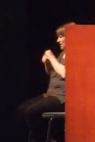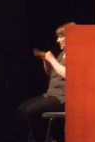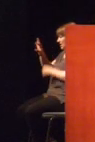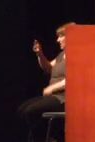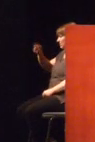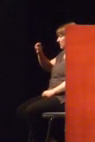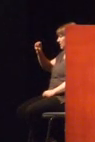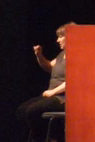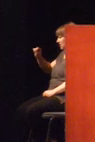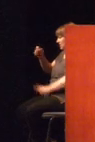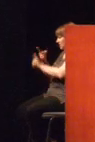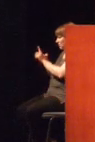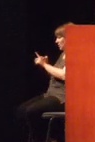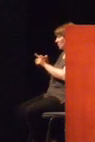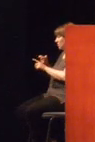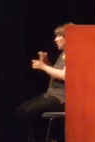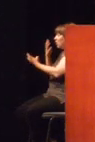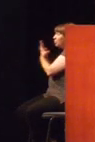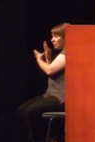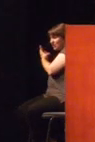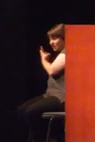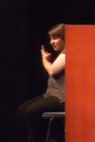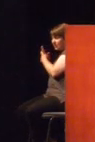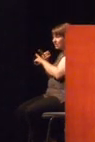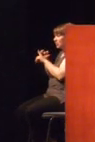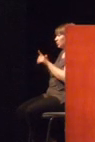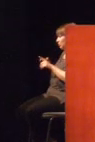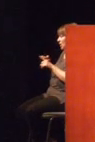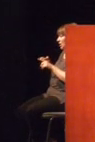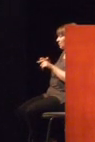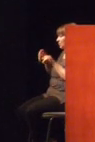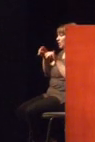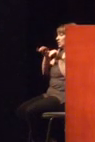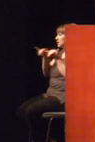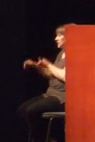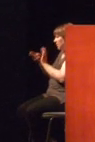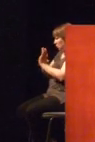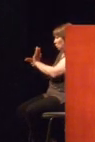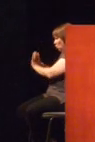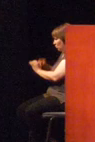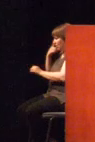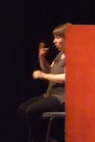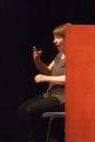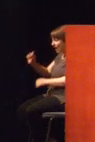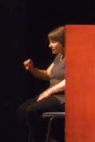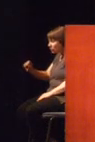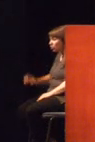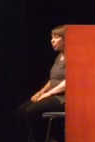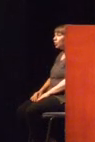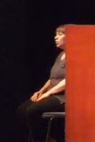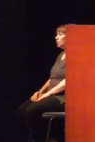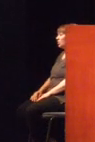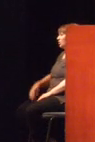new initiatives, so our work at CMC, our work with concurrent enrollment with the local high schools, the return of